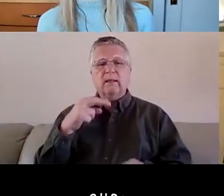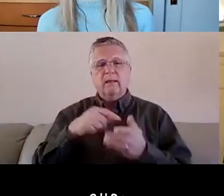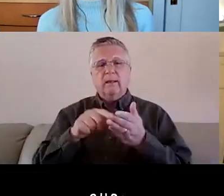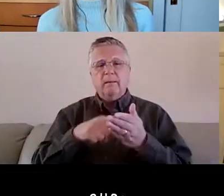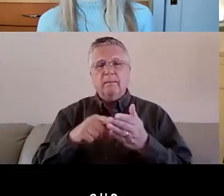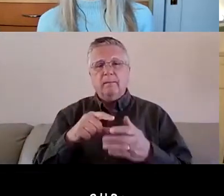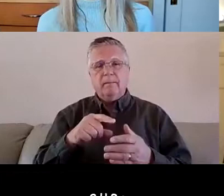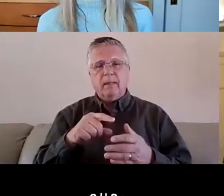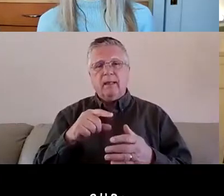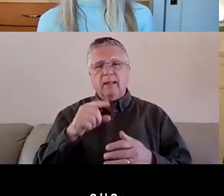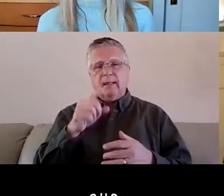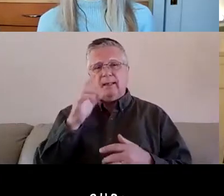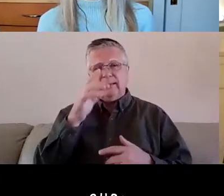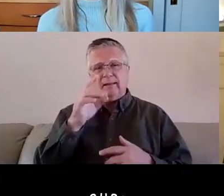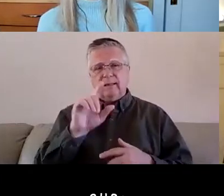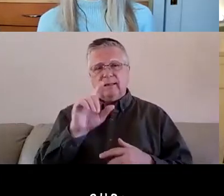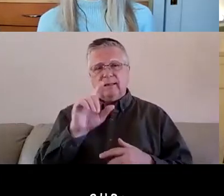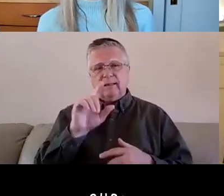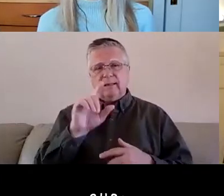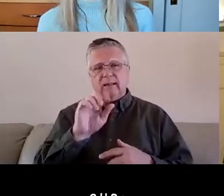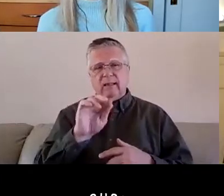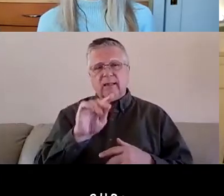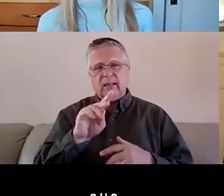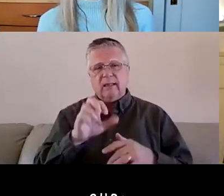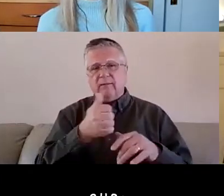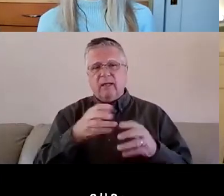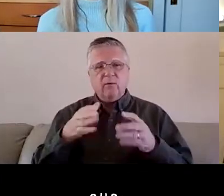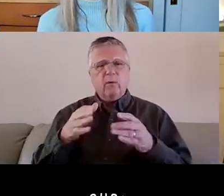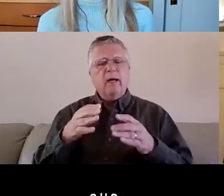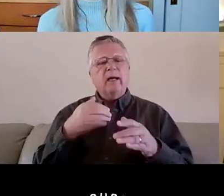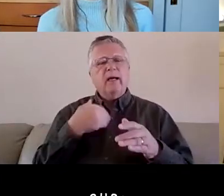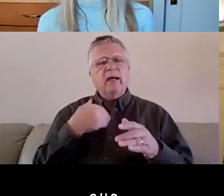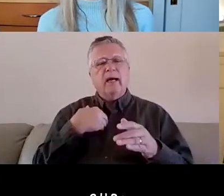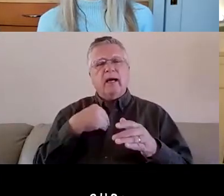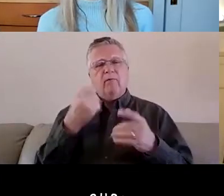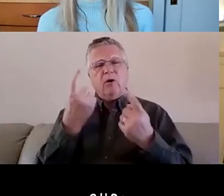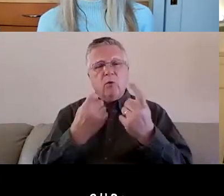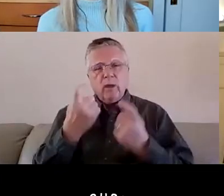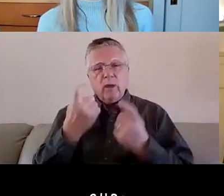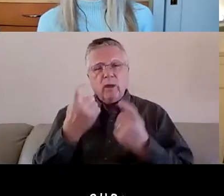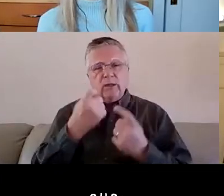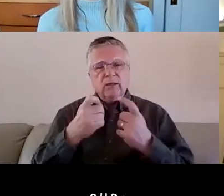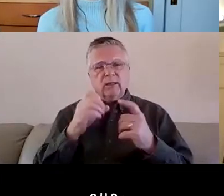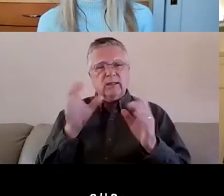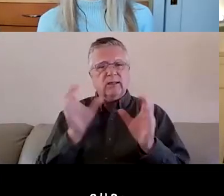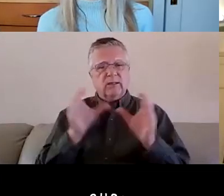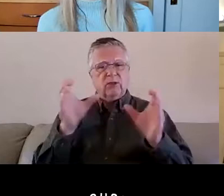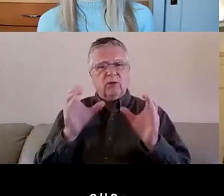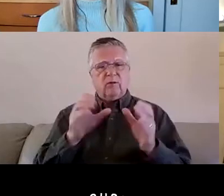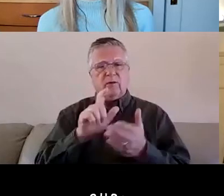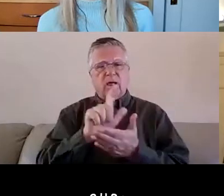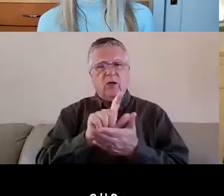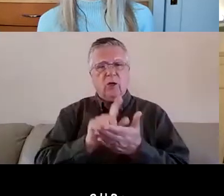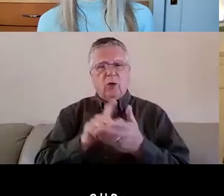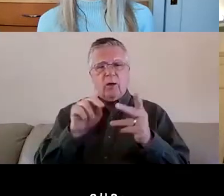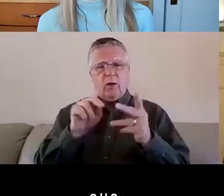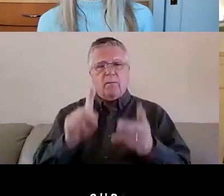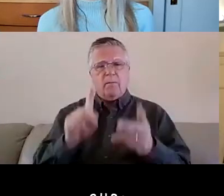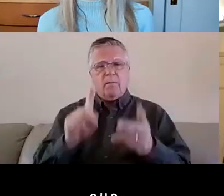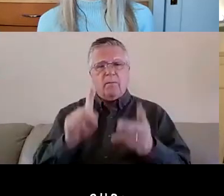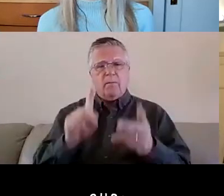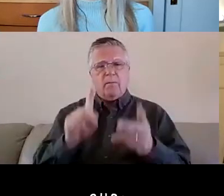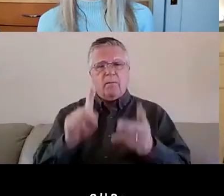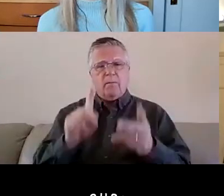way, and have our questions answered by law, host a post agenda to have a fulsome